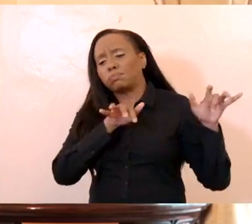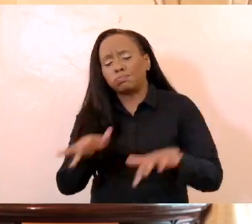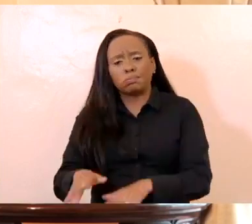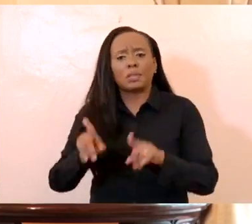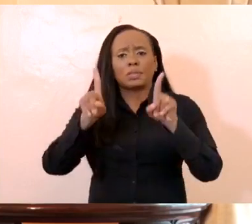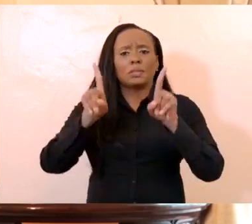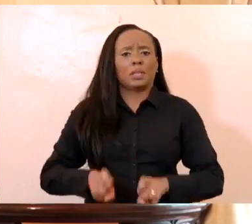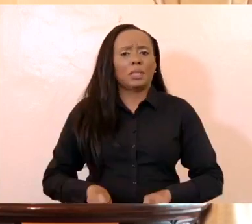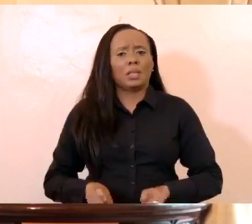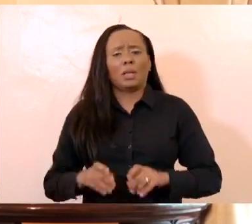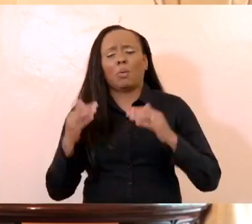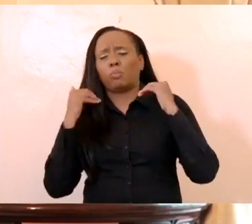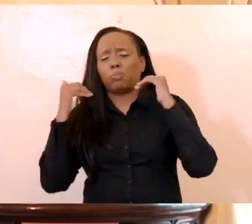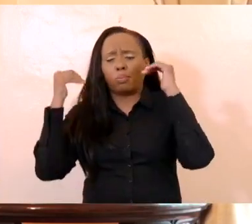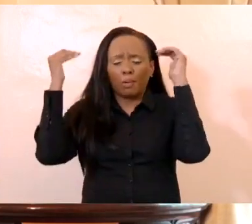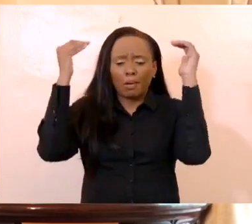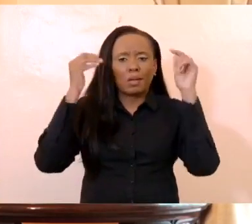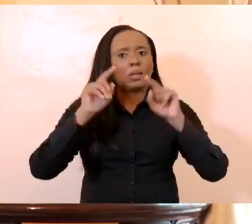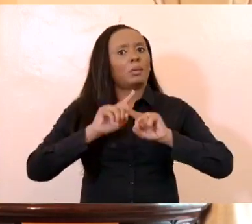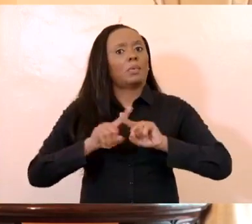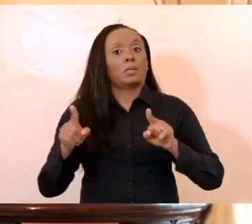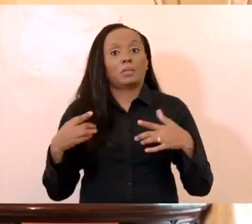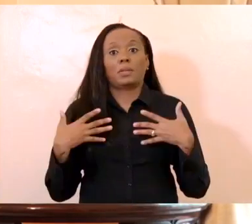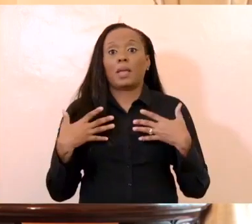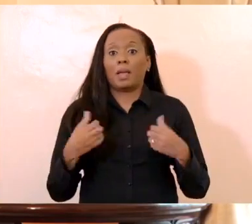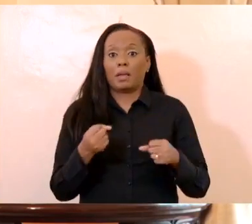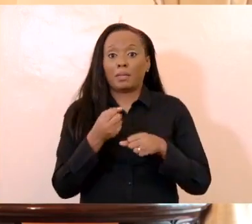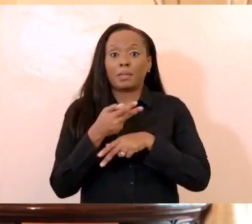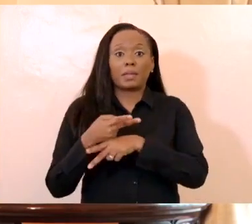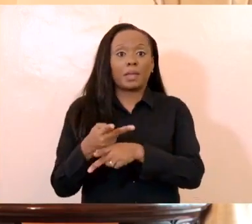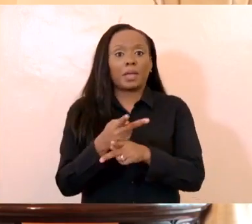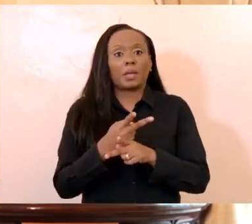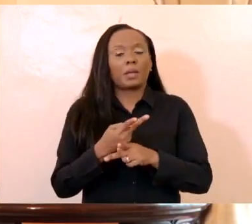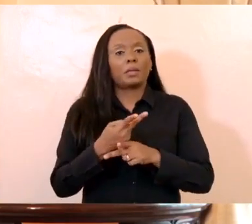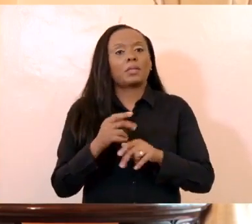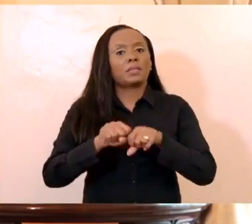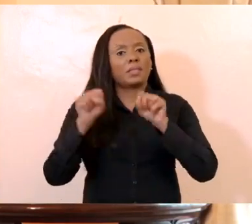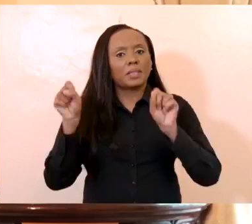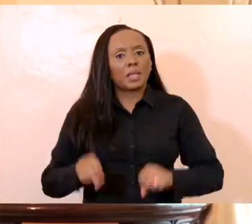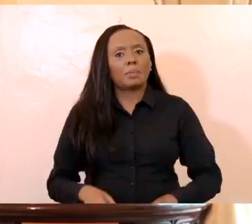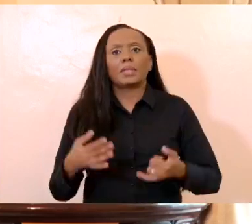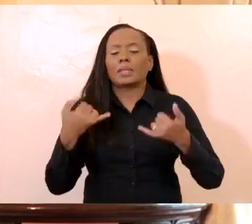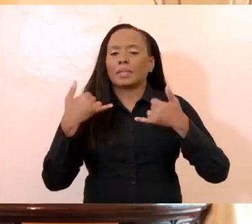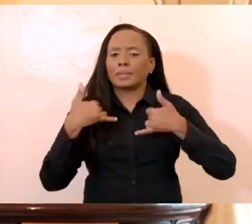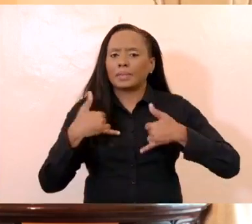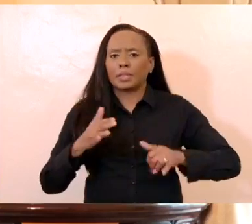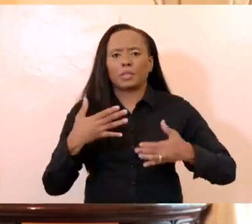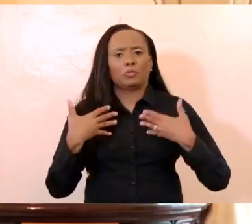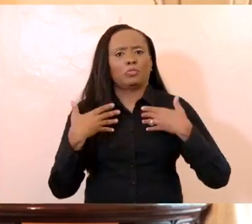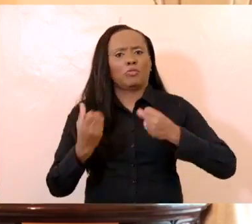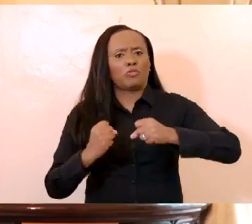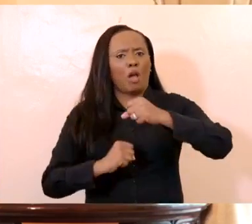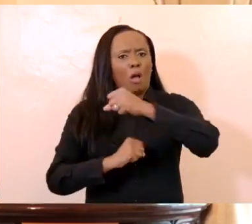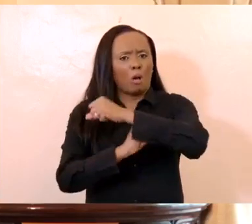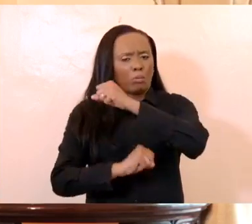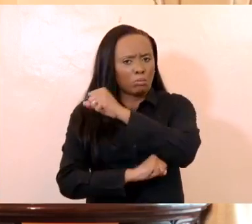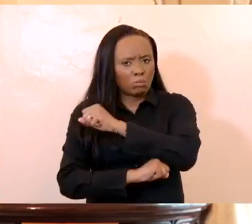our healthcare system overwhelmed. And I had full confidence that Barbados was in a position to deal with anything that might be thrown at